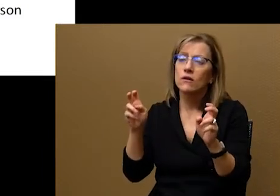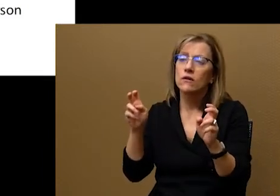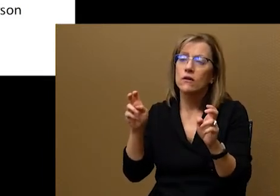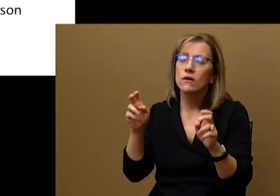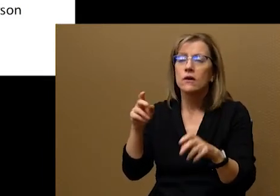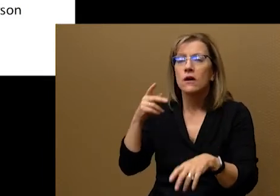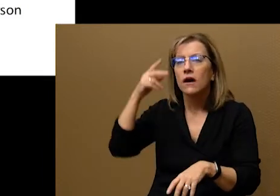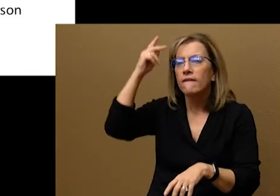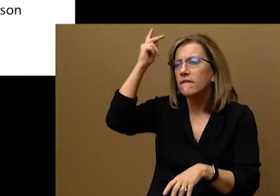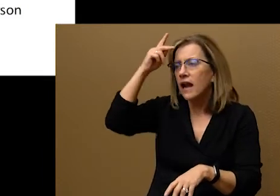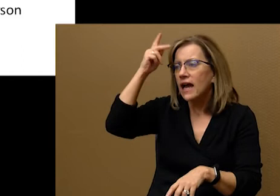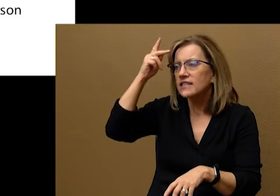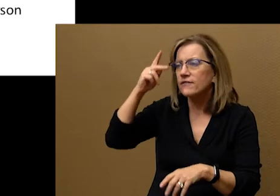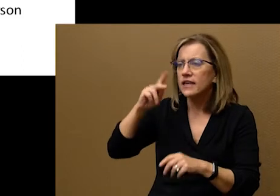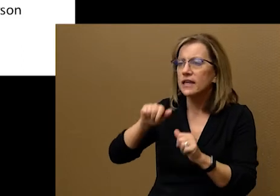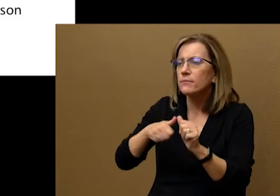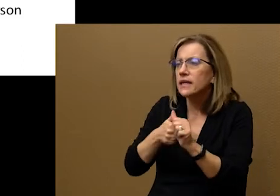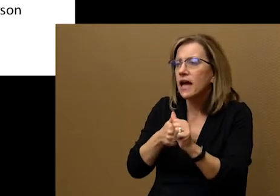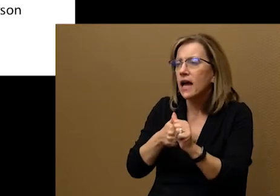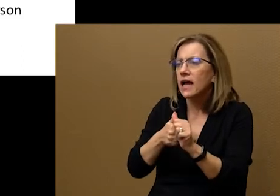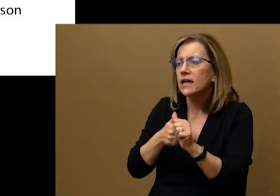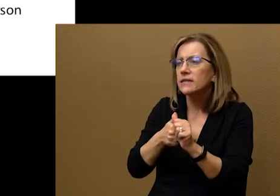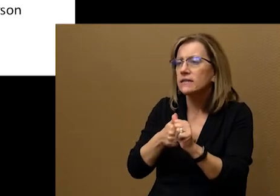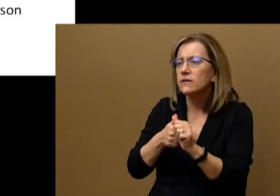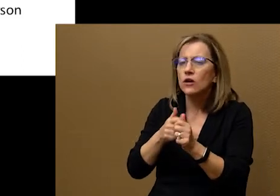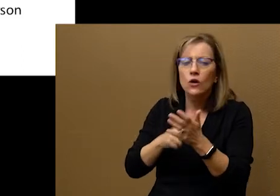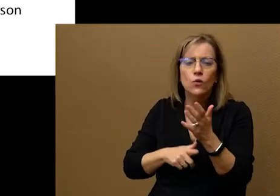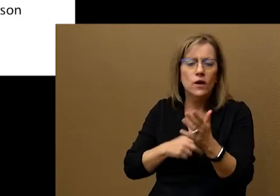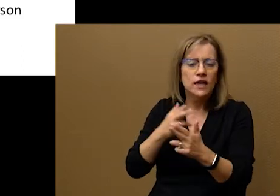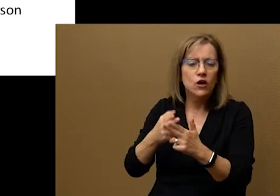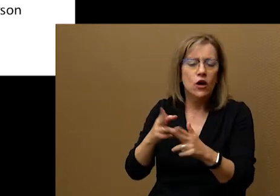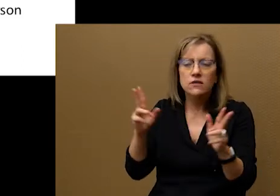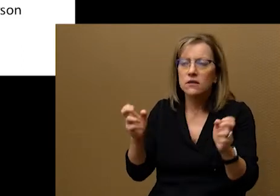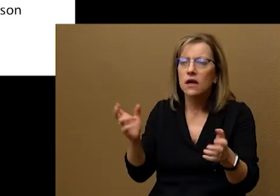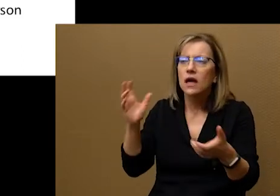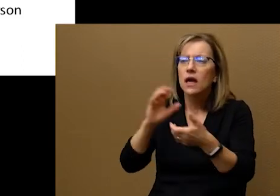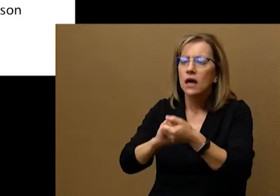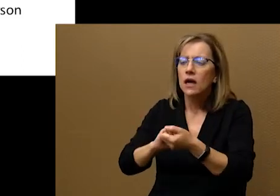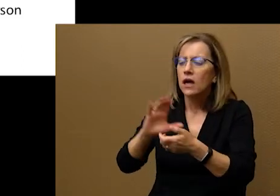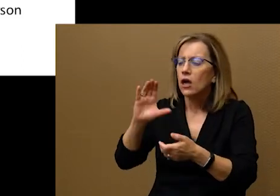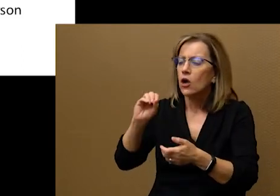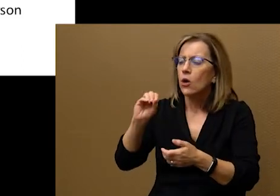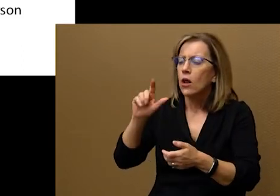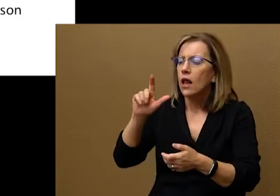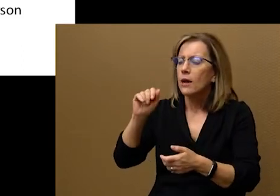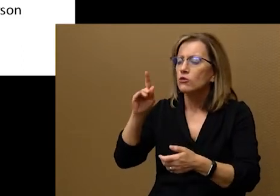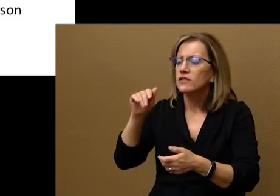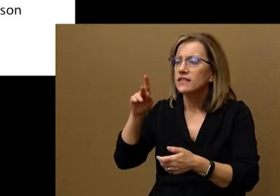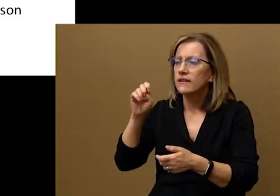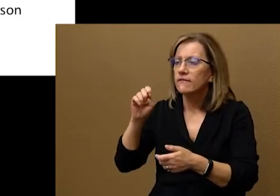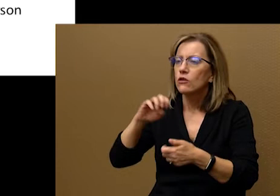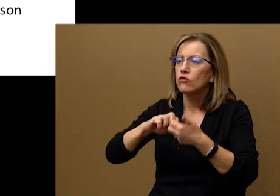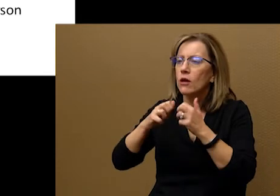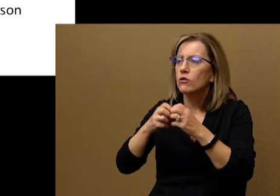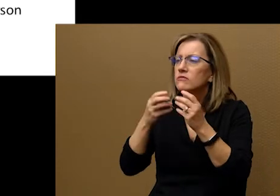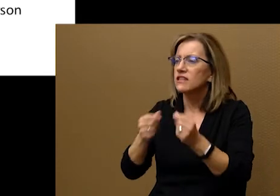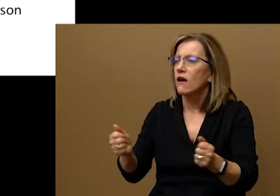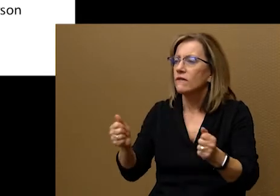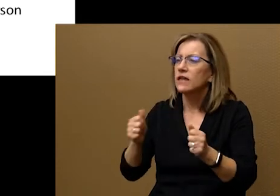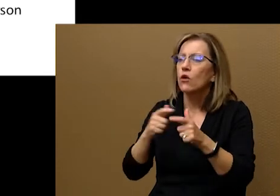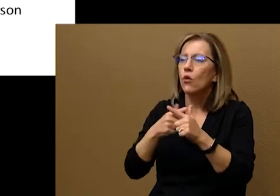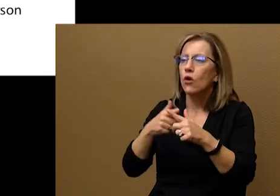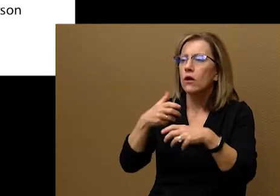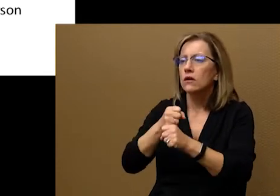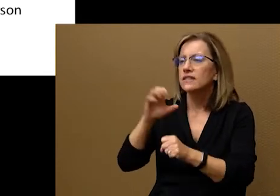about this issue of the philosophy behind what he calls collaborative problem solving, or